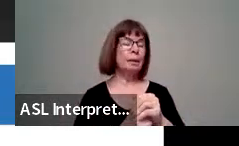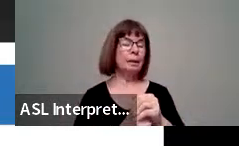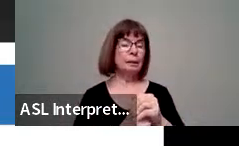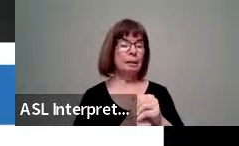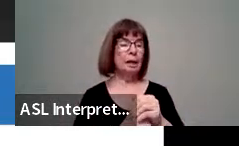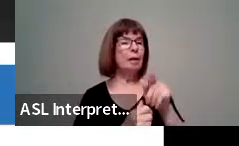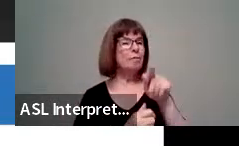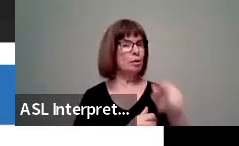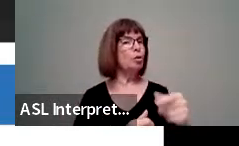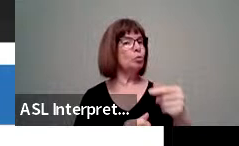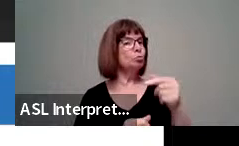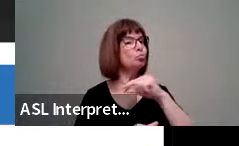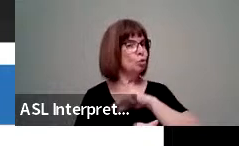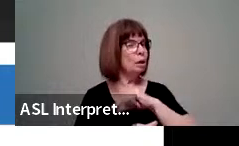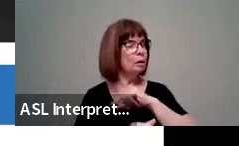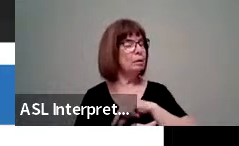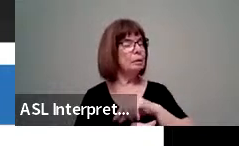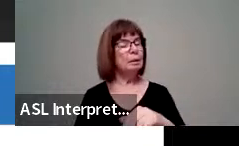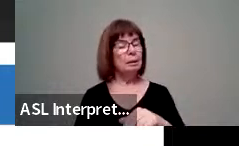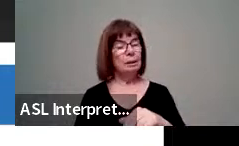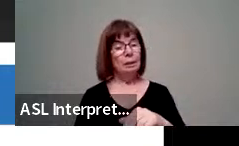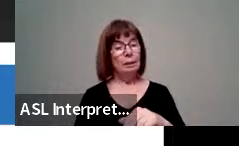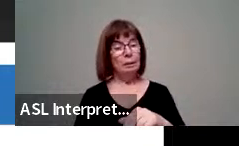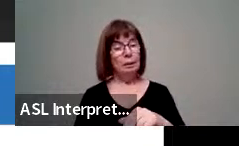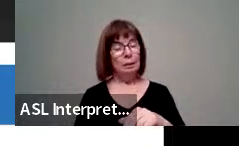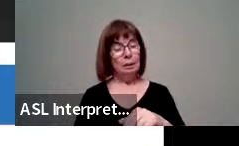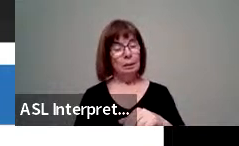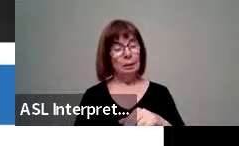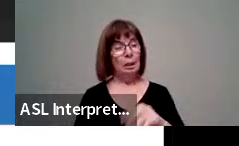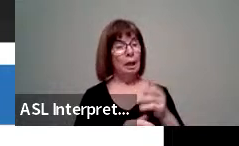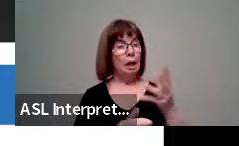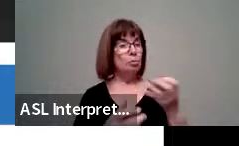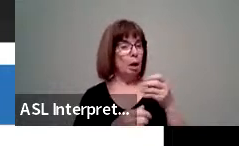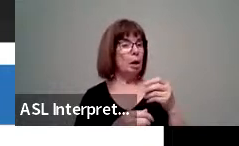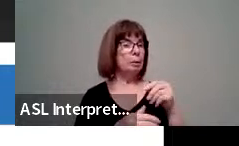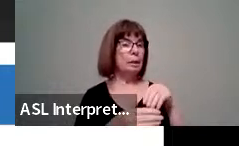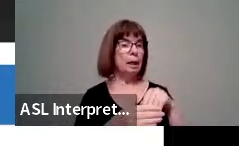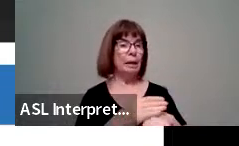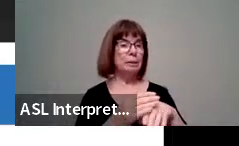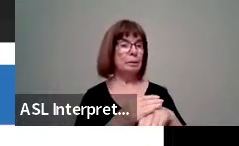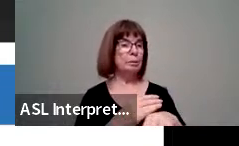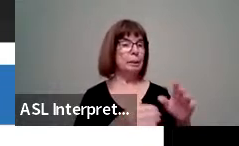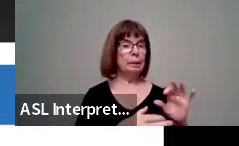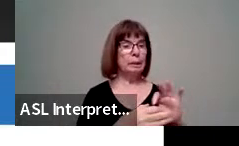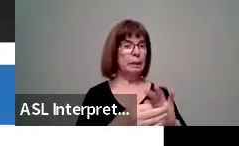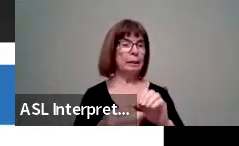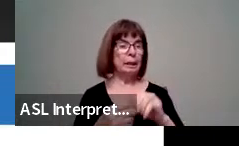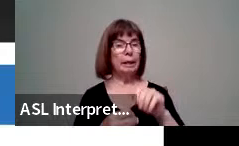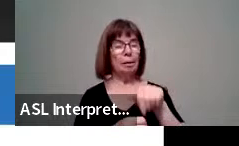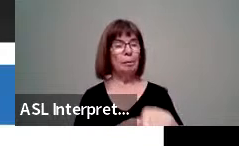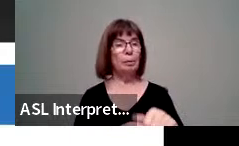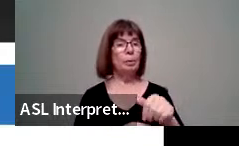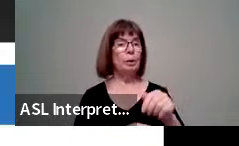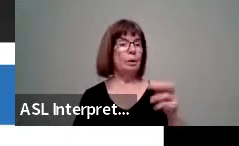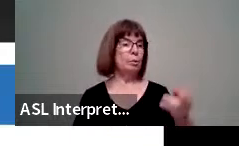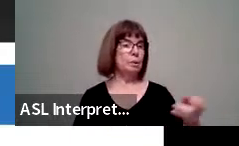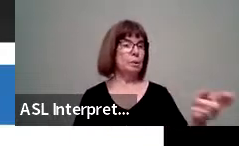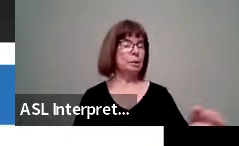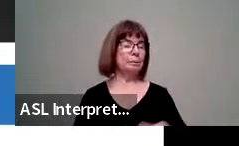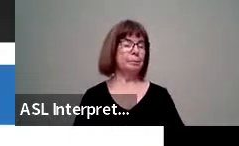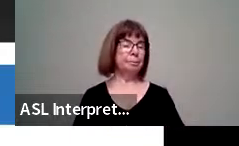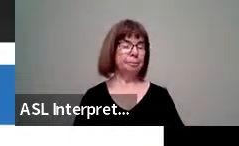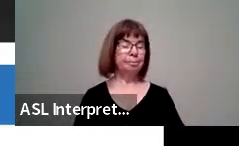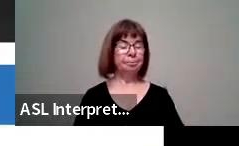are eligible and who want access, we link them up with resources so they can get direct access